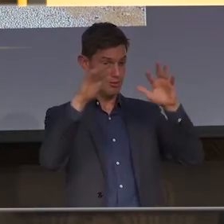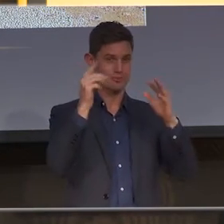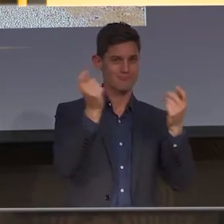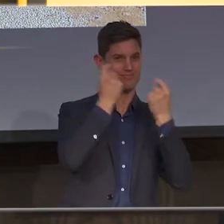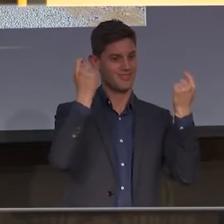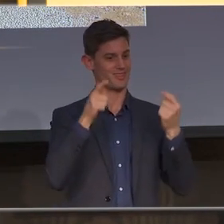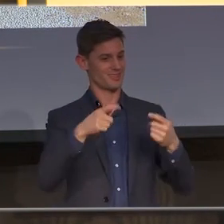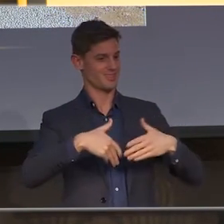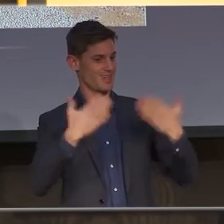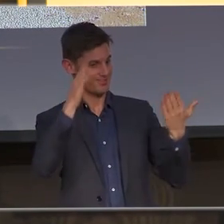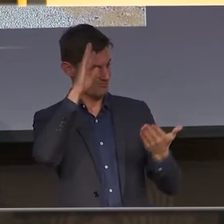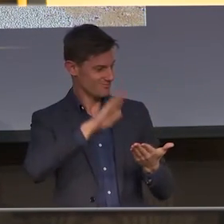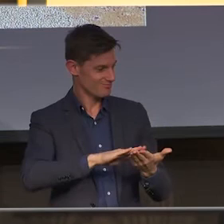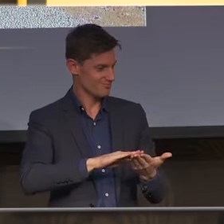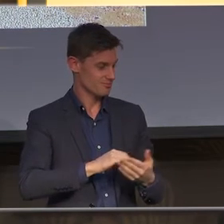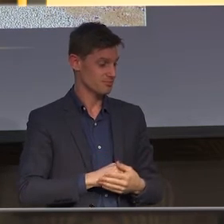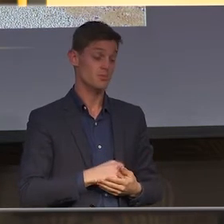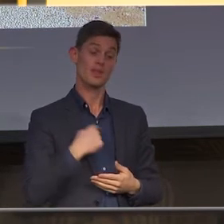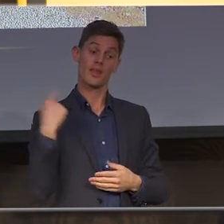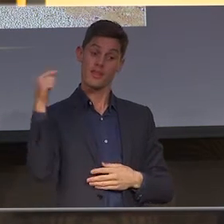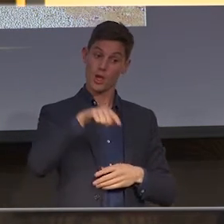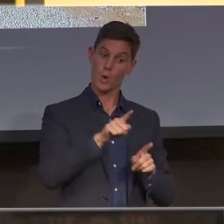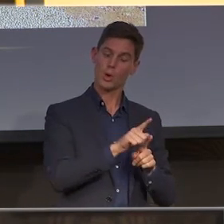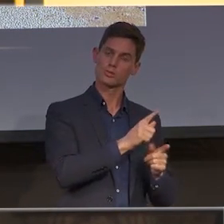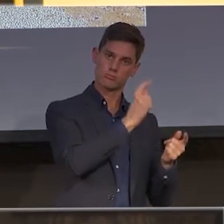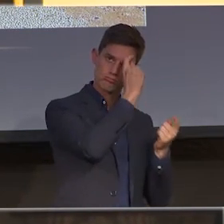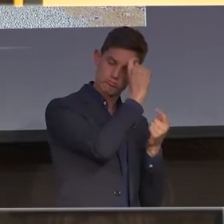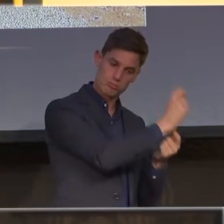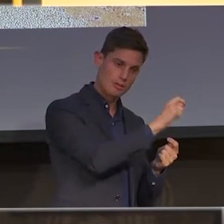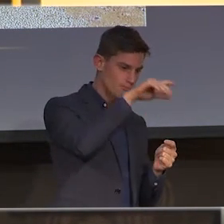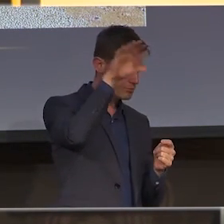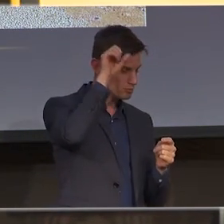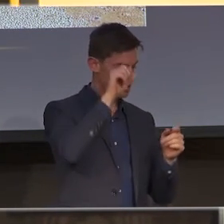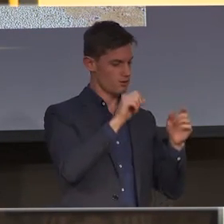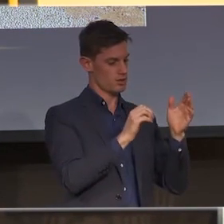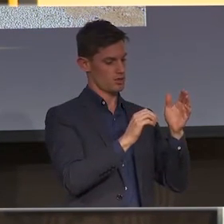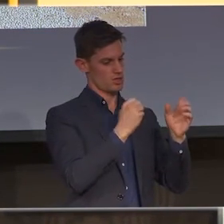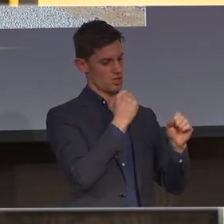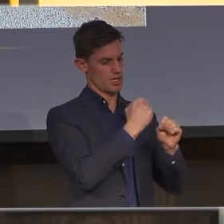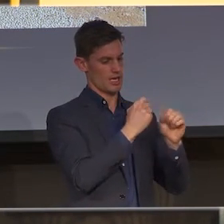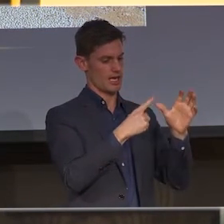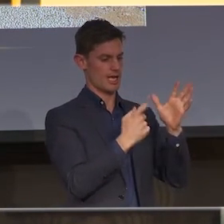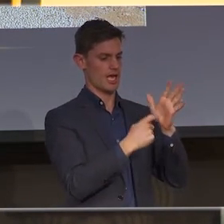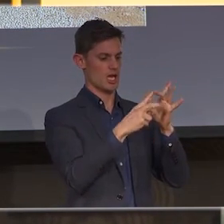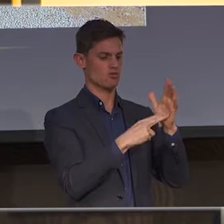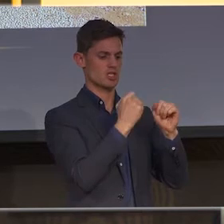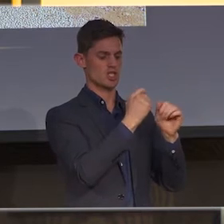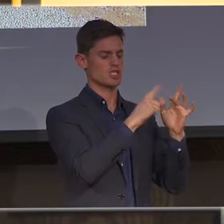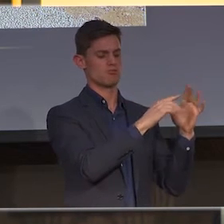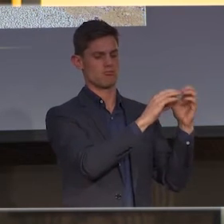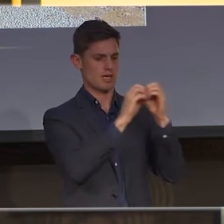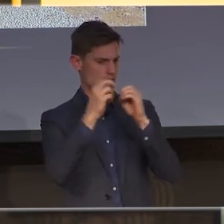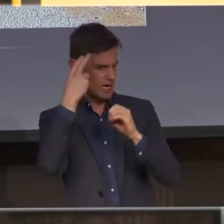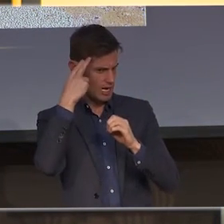celebration. We were there also to pay homage to the memory of Gurindji Malyan leader Vincent Lingiati, and to